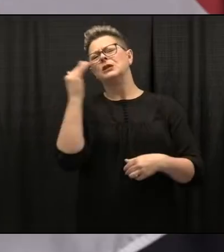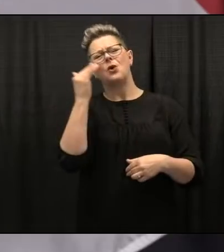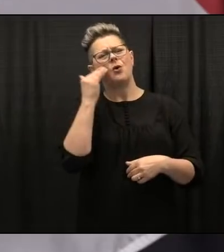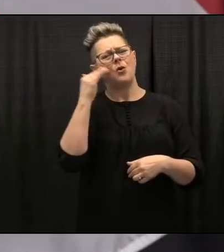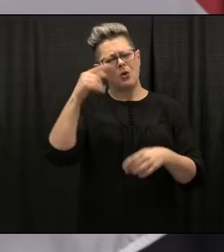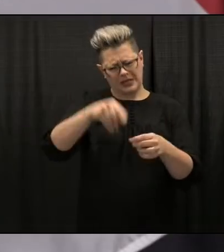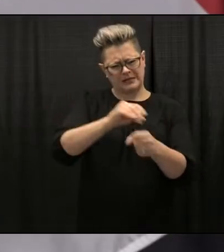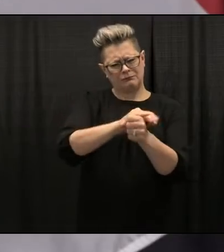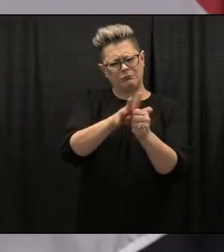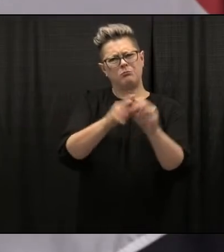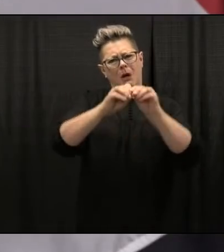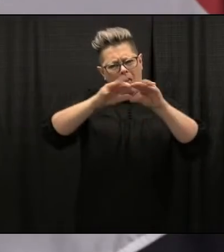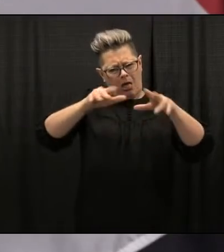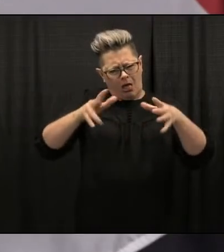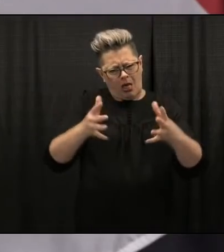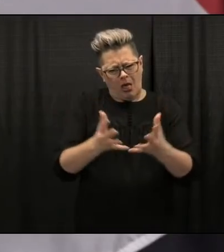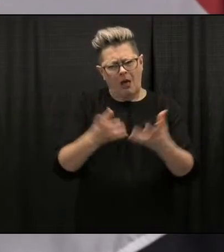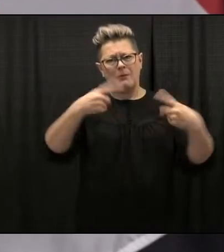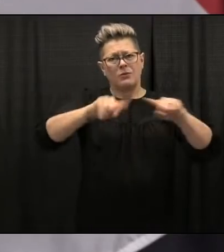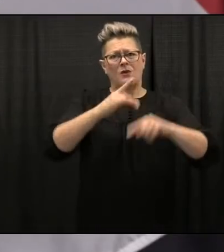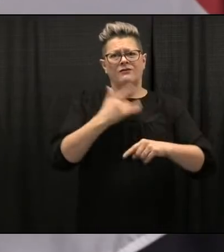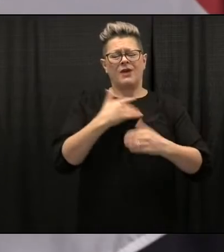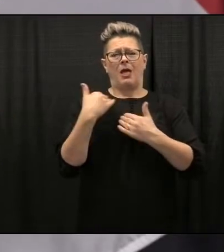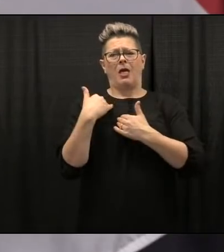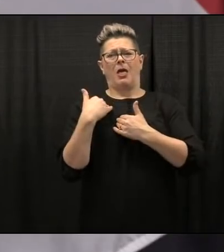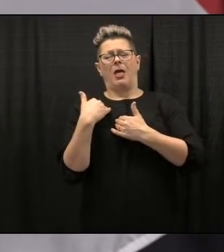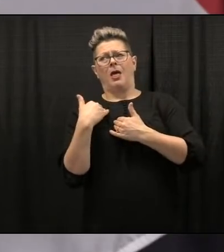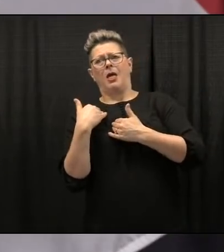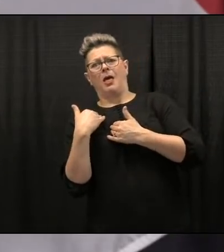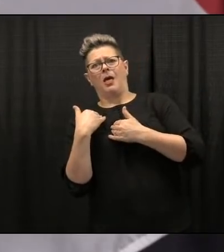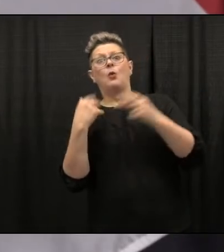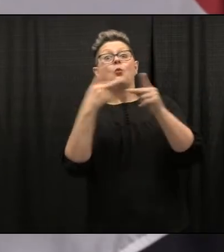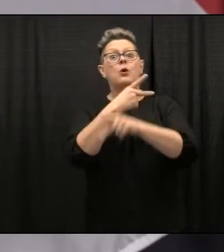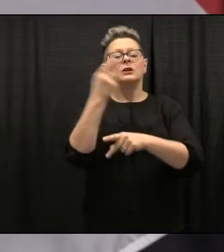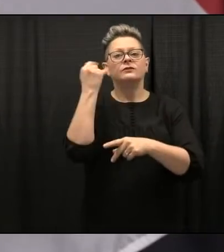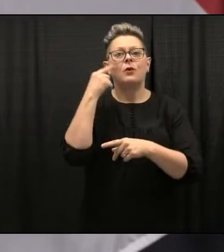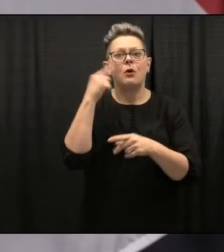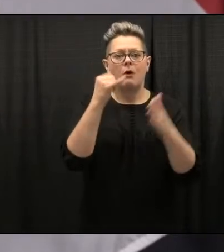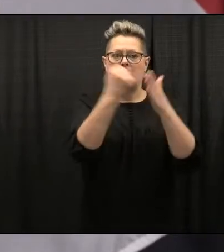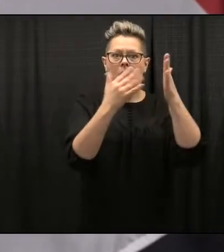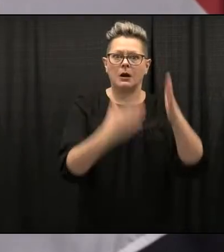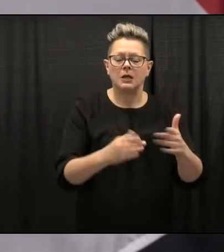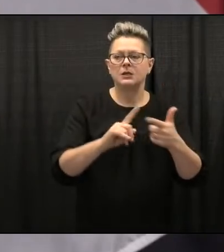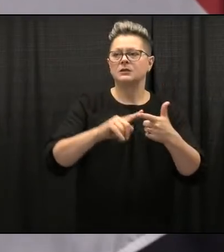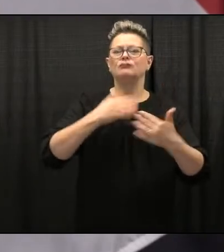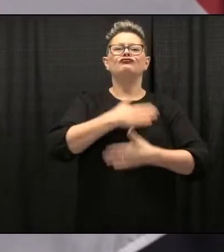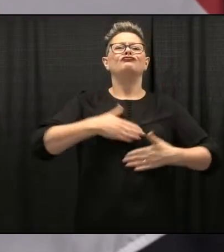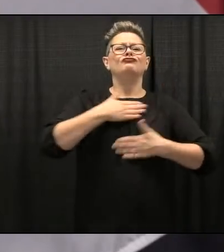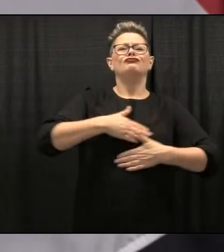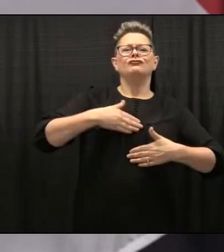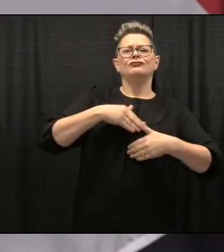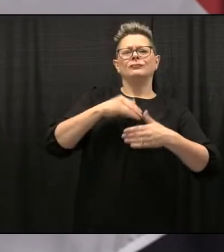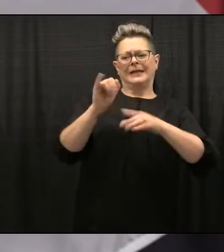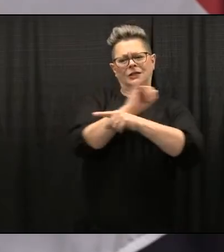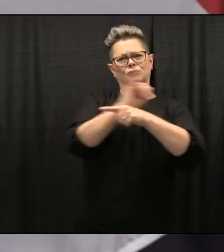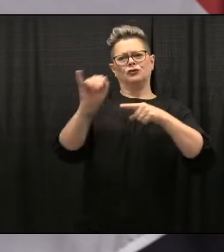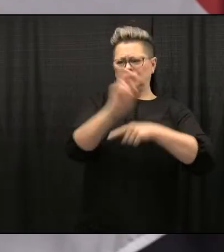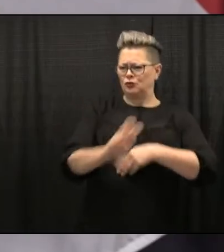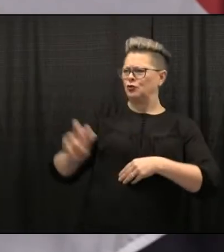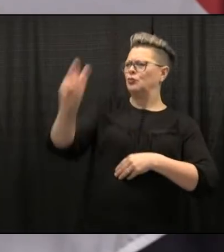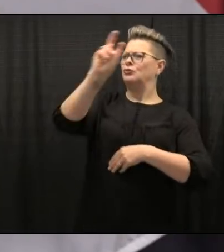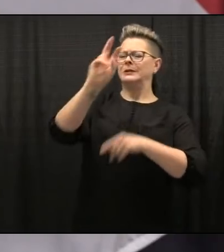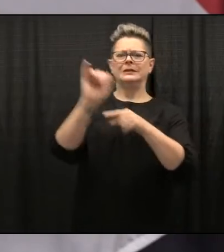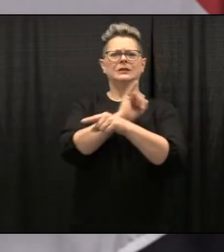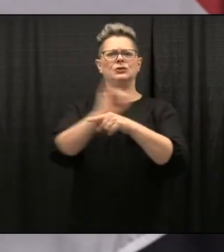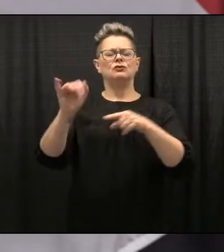this pandemic is taking on everyone, and particularly artists and the hospitality and tourism industry. You